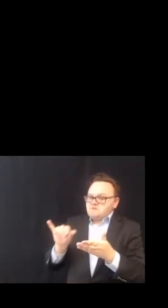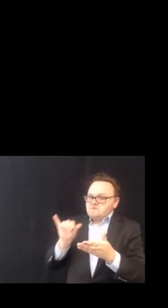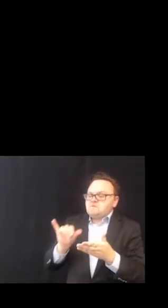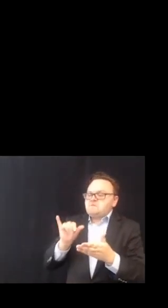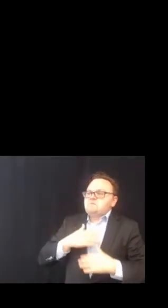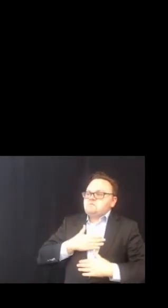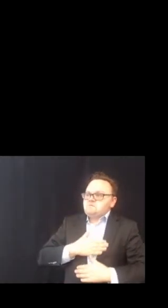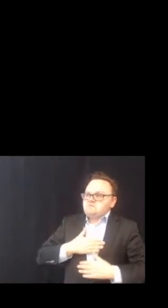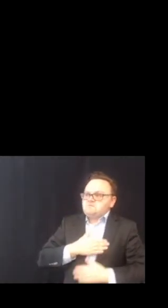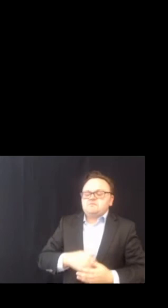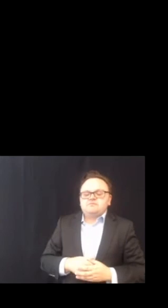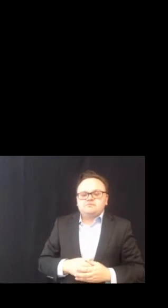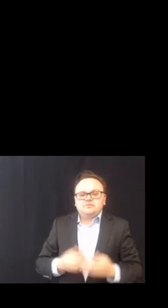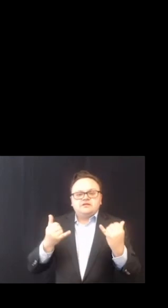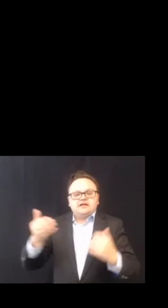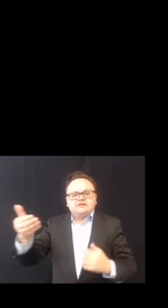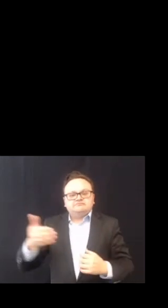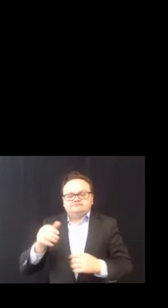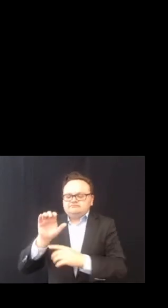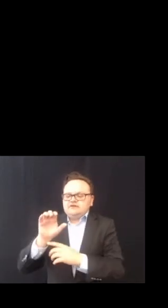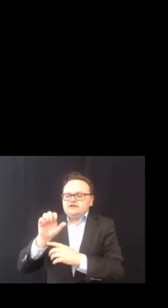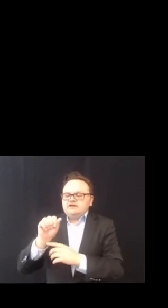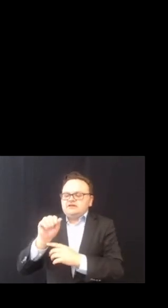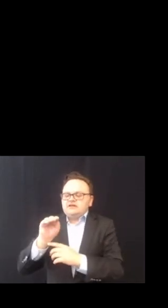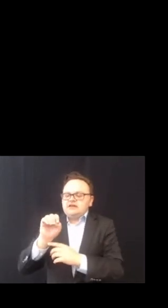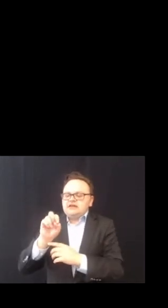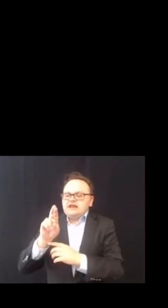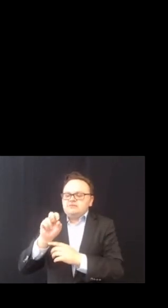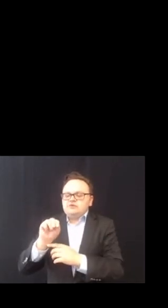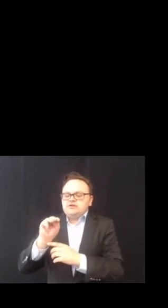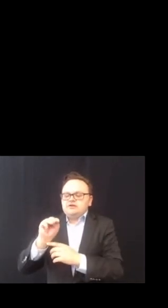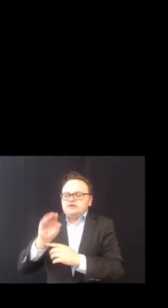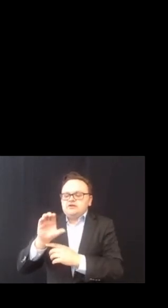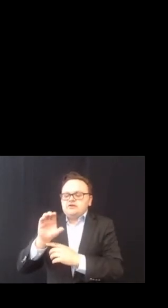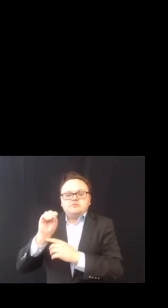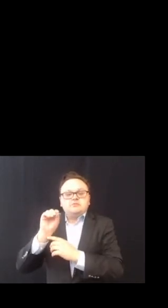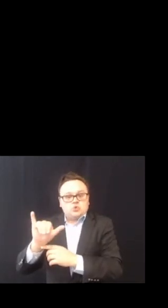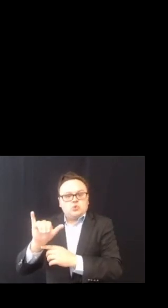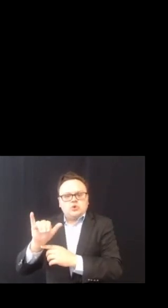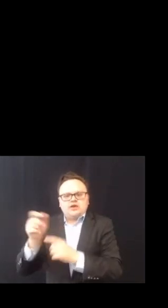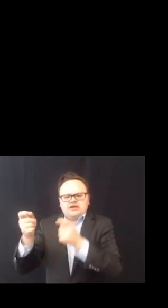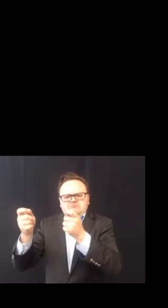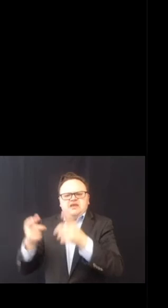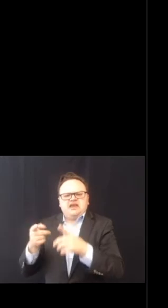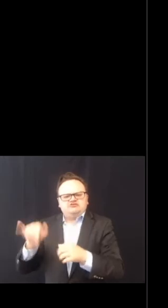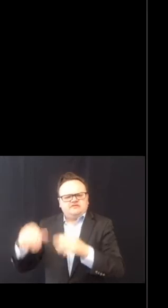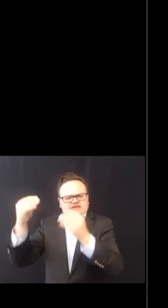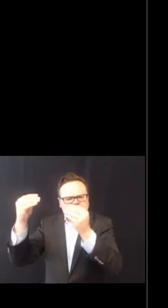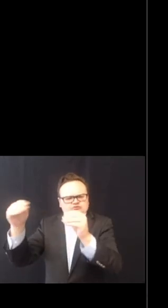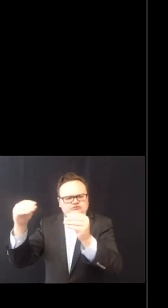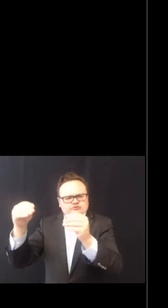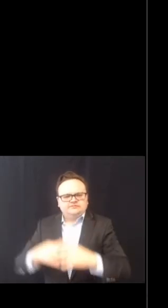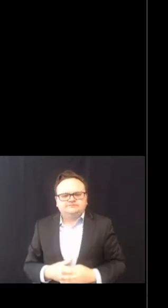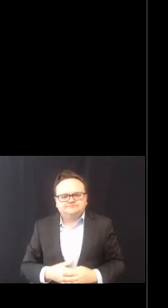you so much, Cameron McCoy is the General Manager of Blaze Pizza Store 1064. Just wanted